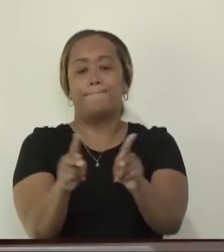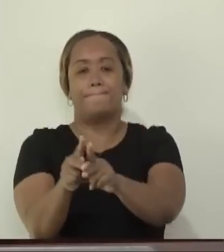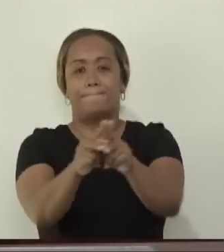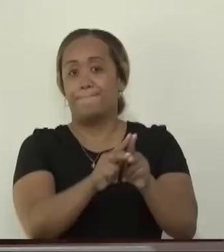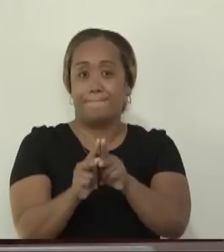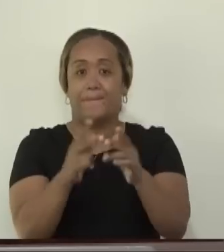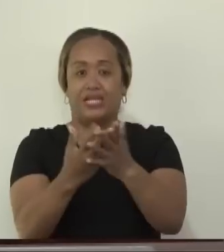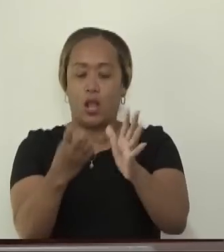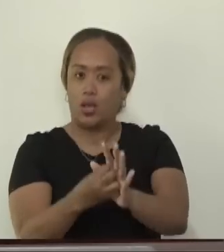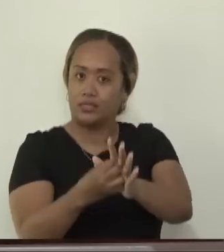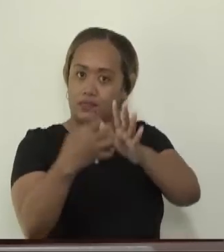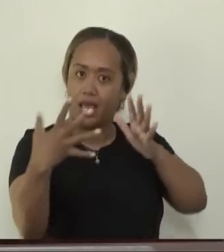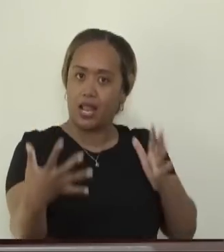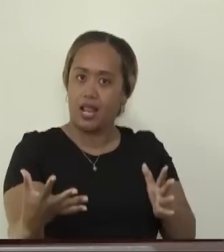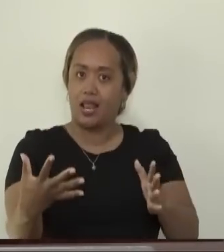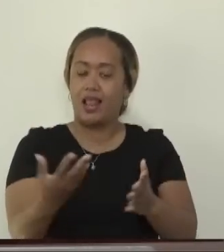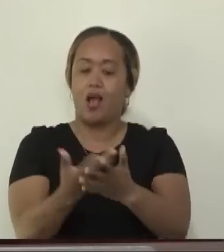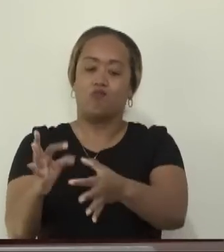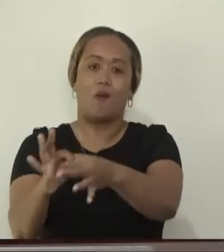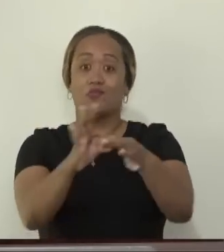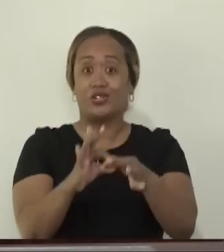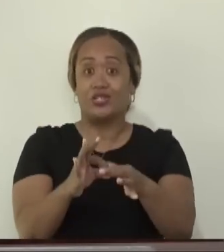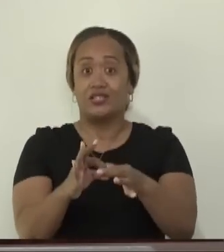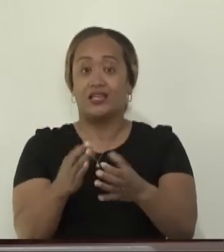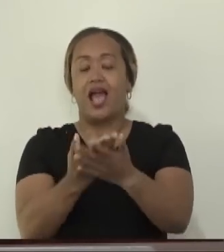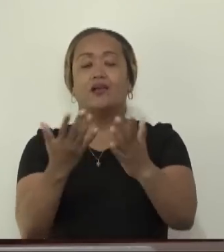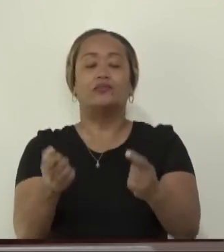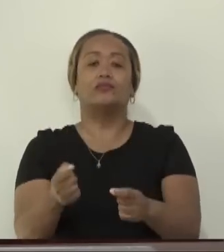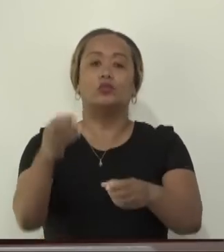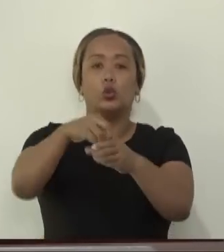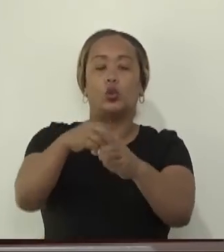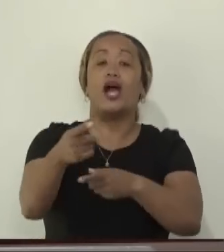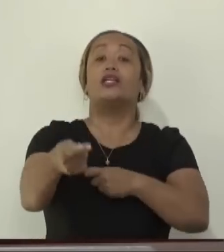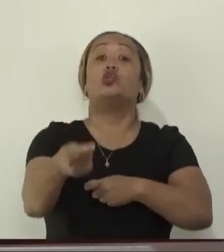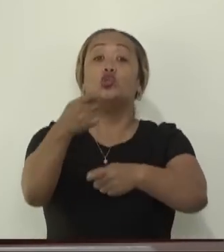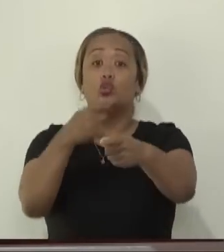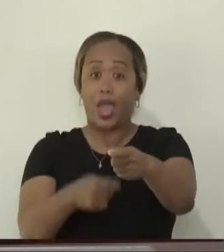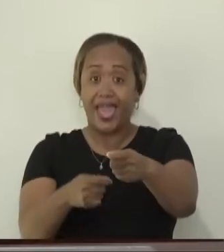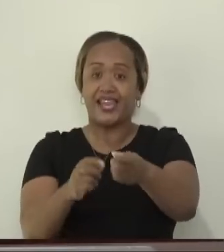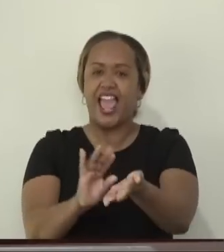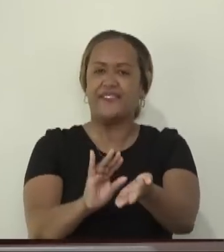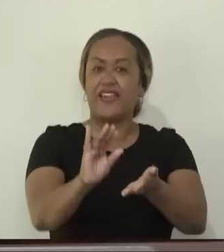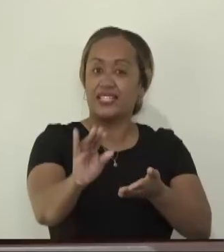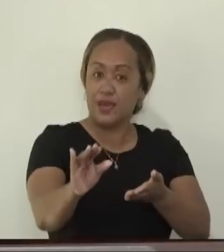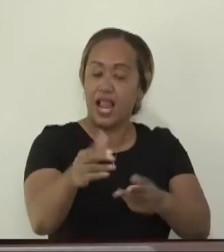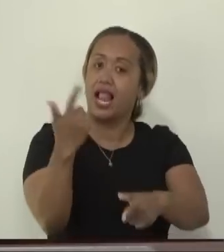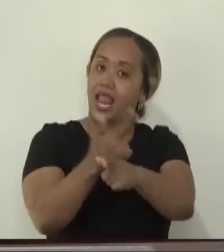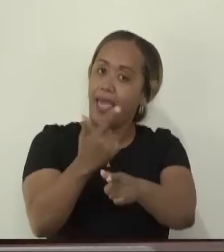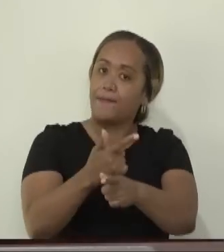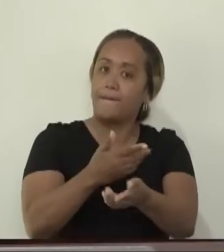have expanded areas of cooperation to include trade and investment, labor